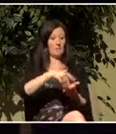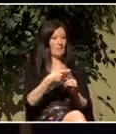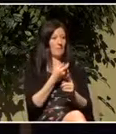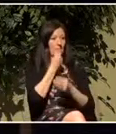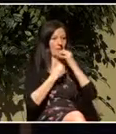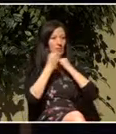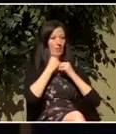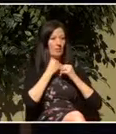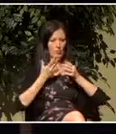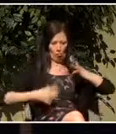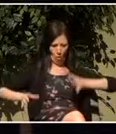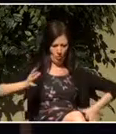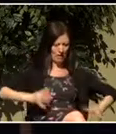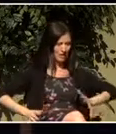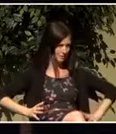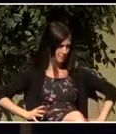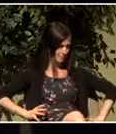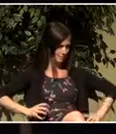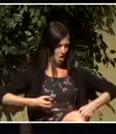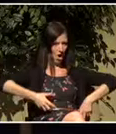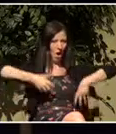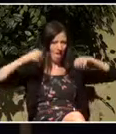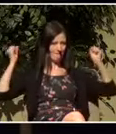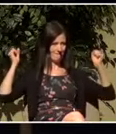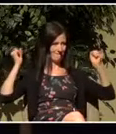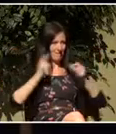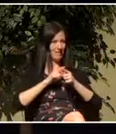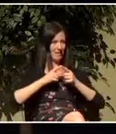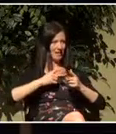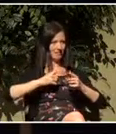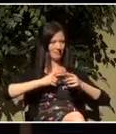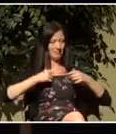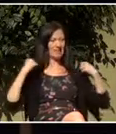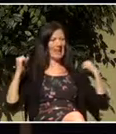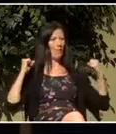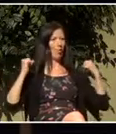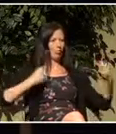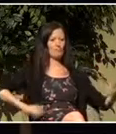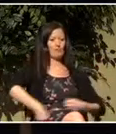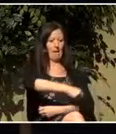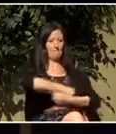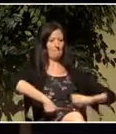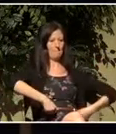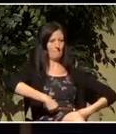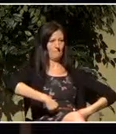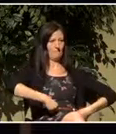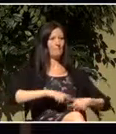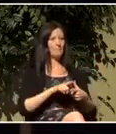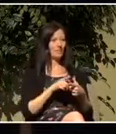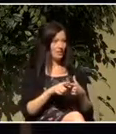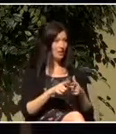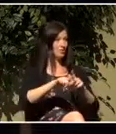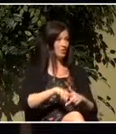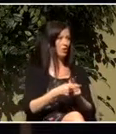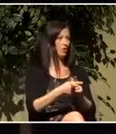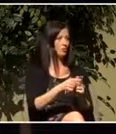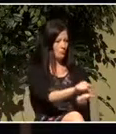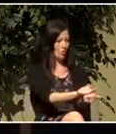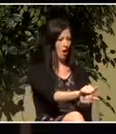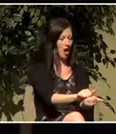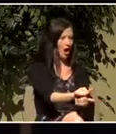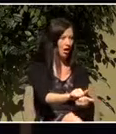his outer clothing, and wrapped a towel around his waist. After that, he poured water into a basin and began to wash his disciples'